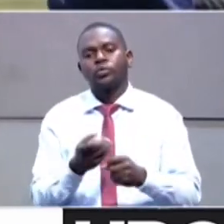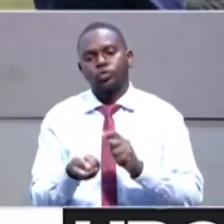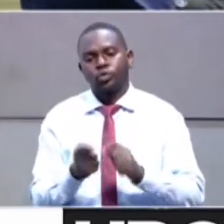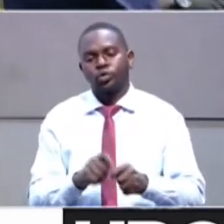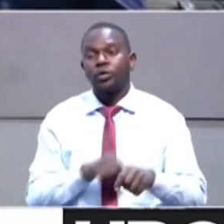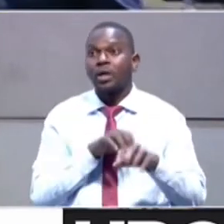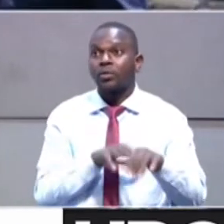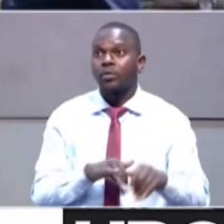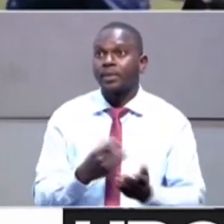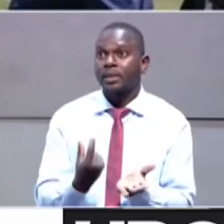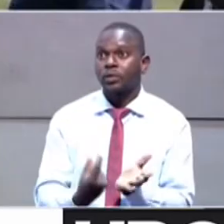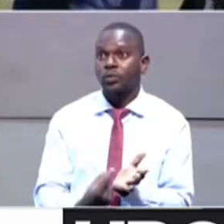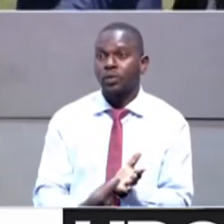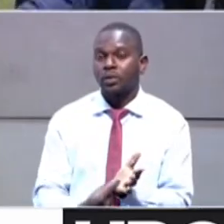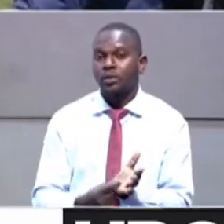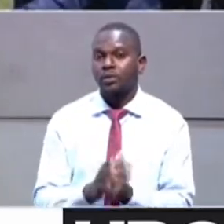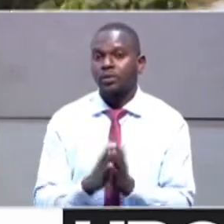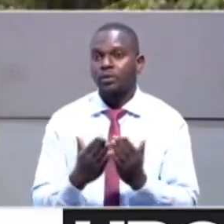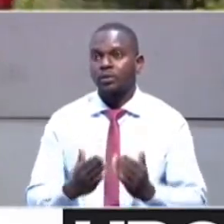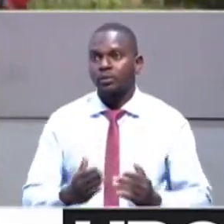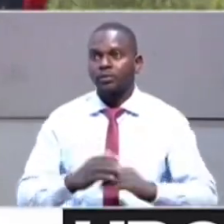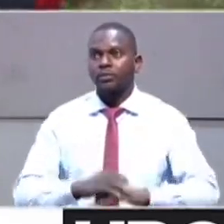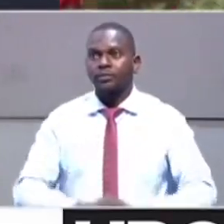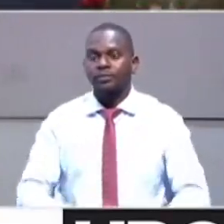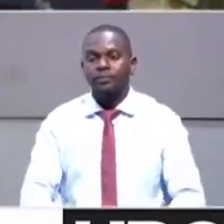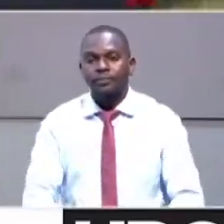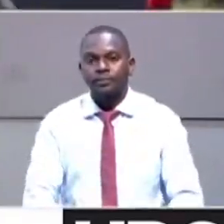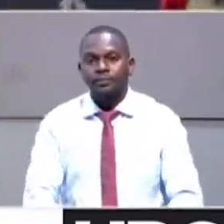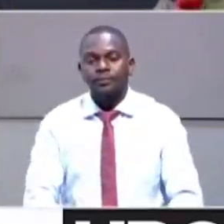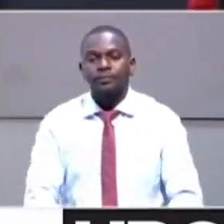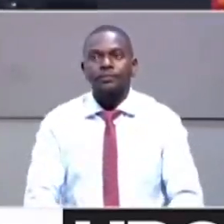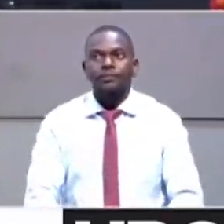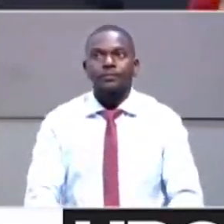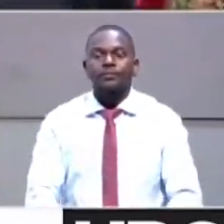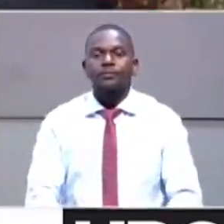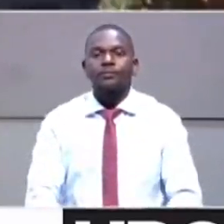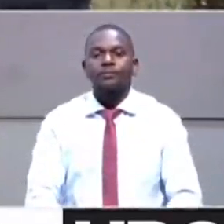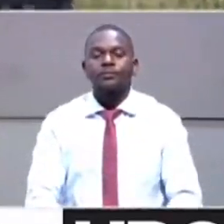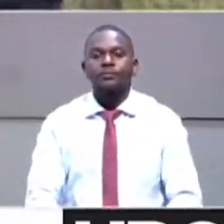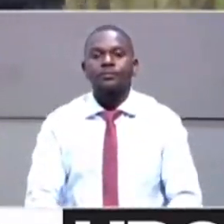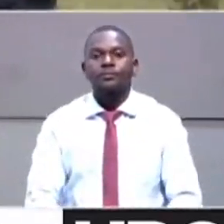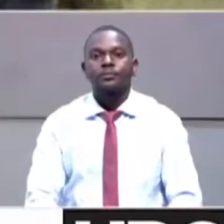of agriculture in Uganda. Sudat Kaye, UBC.